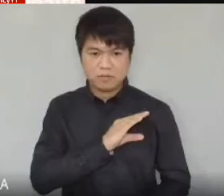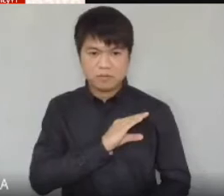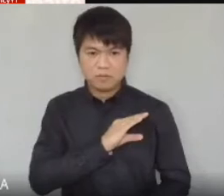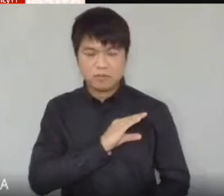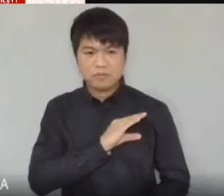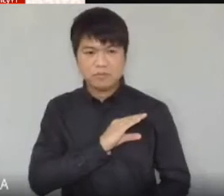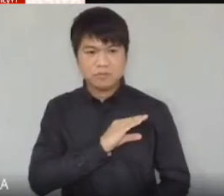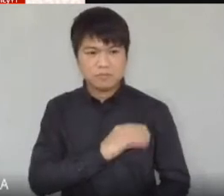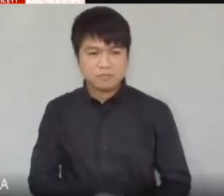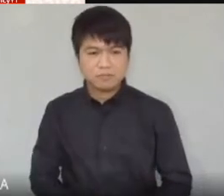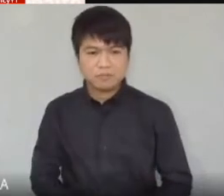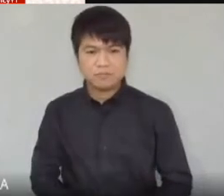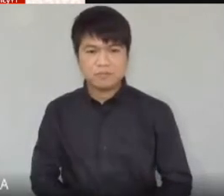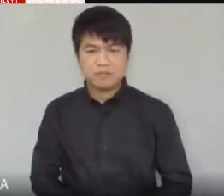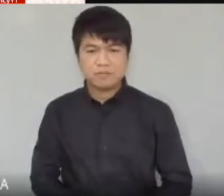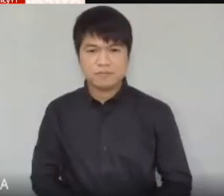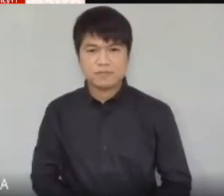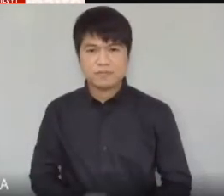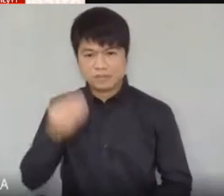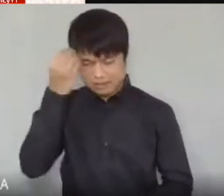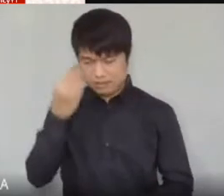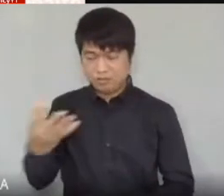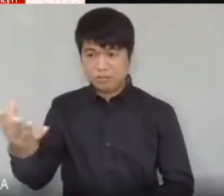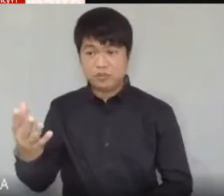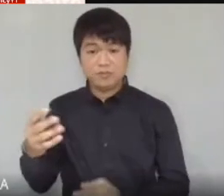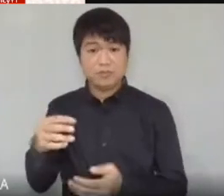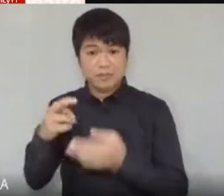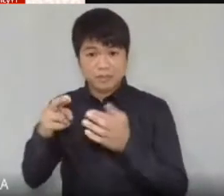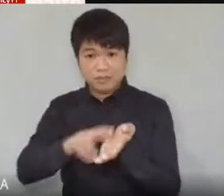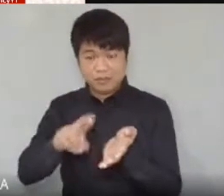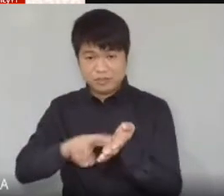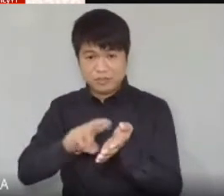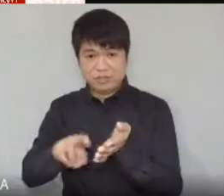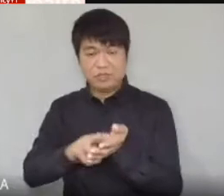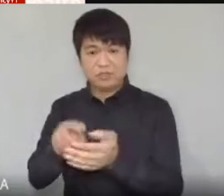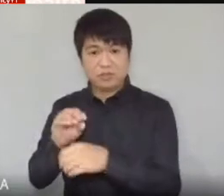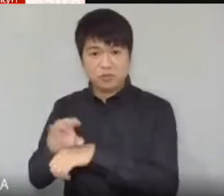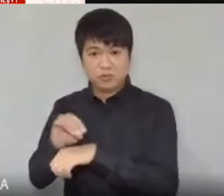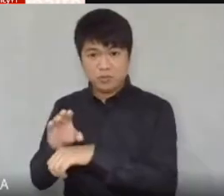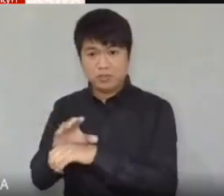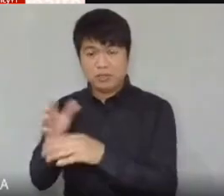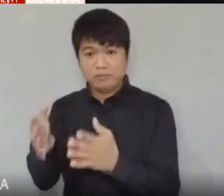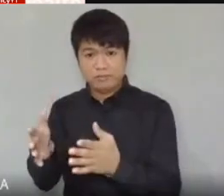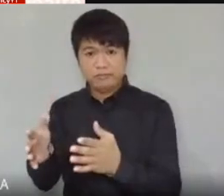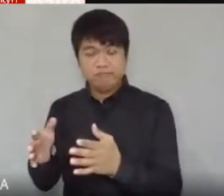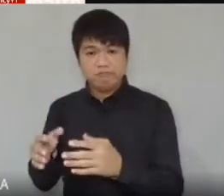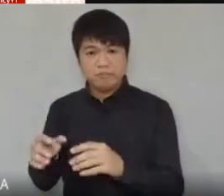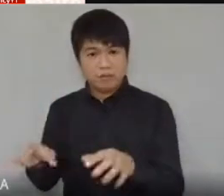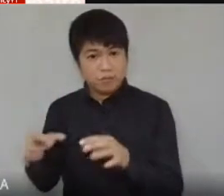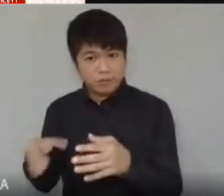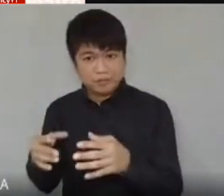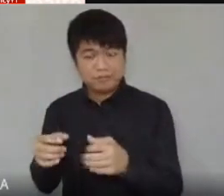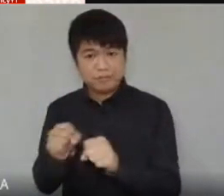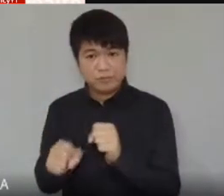We are winding down. Thank you for staying on board beyond our time. We'd like to acknowledge our